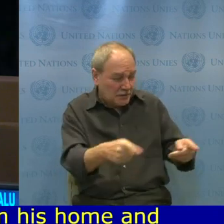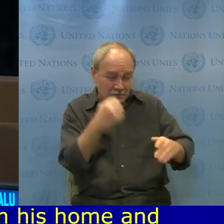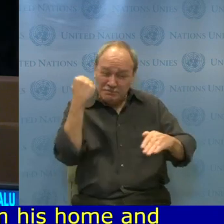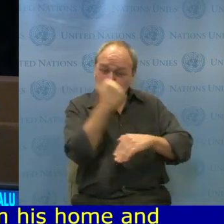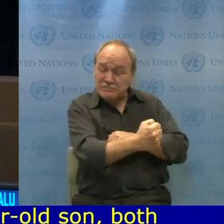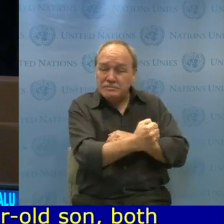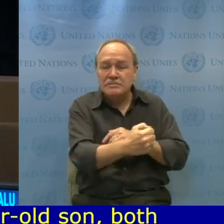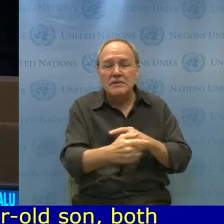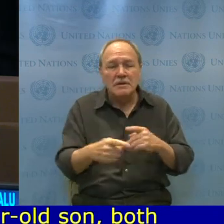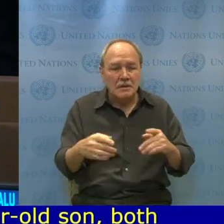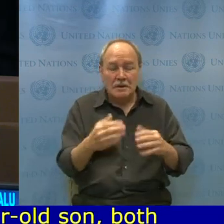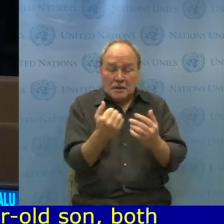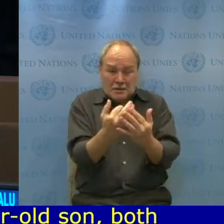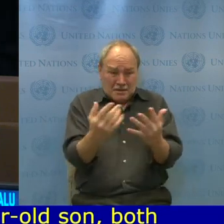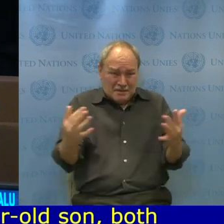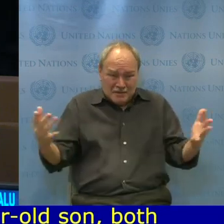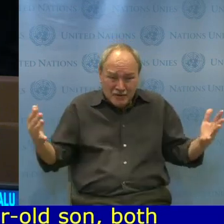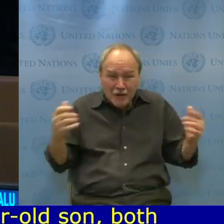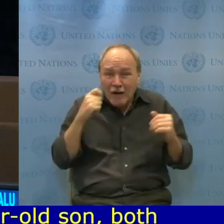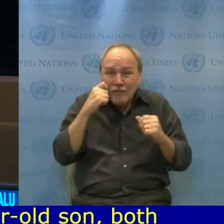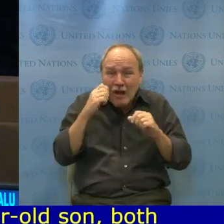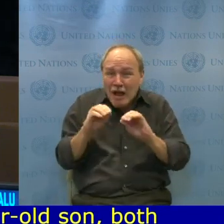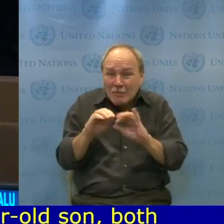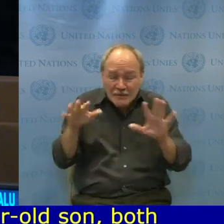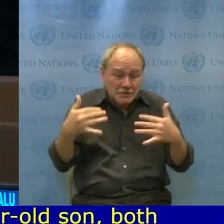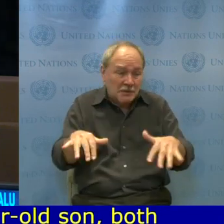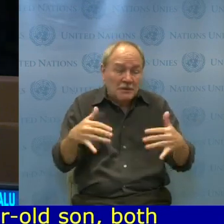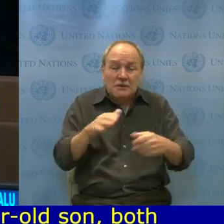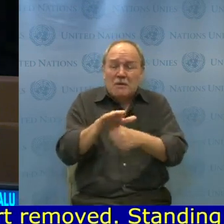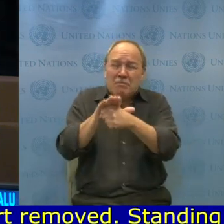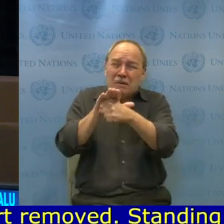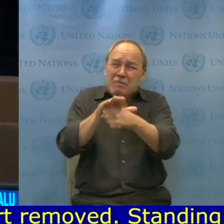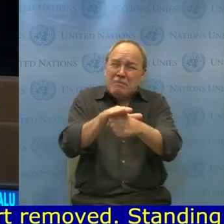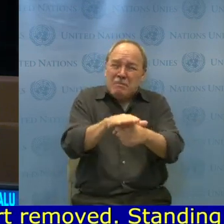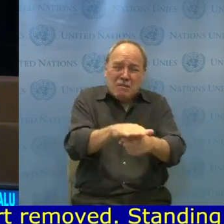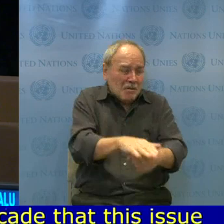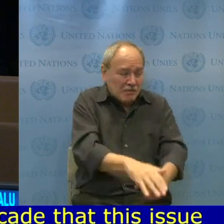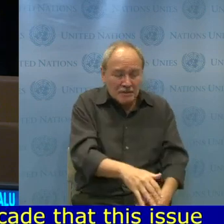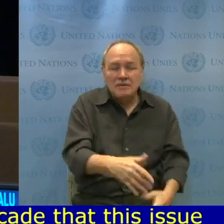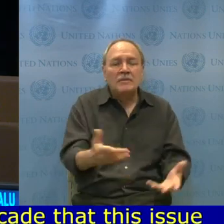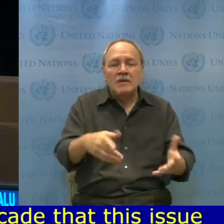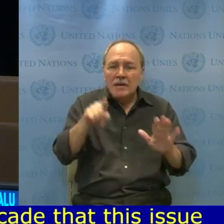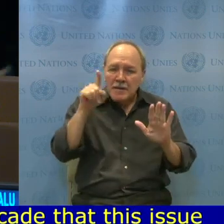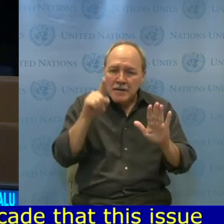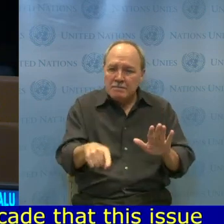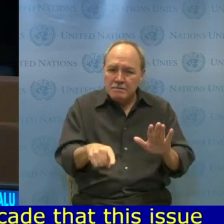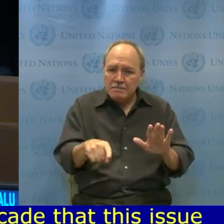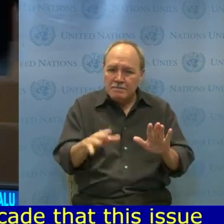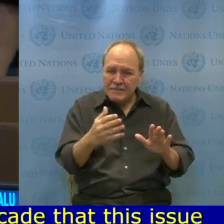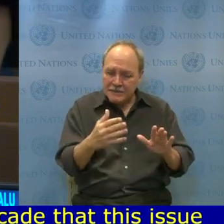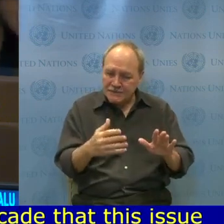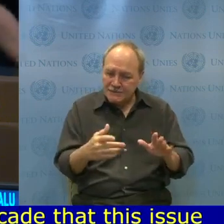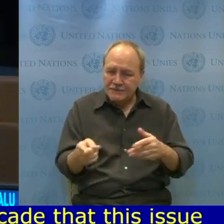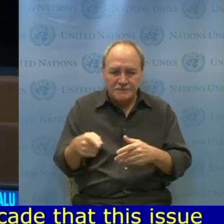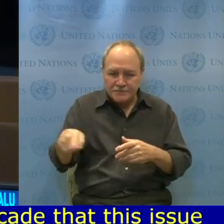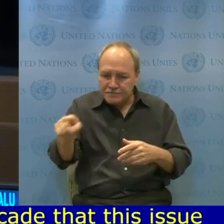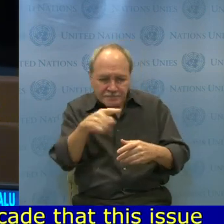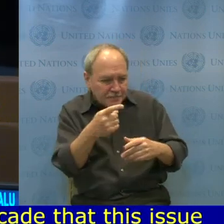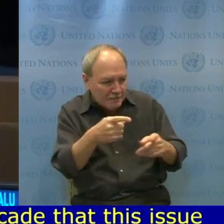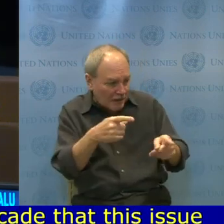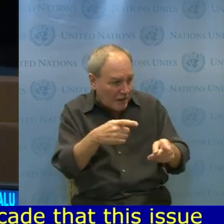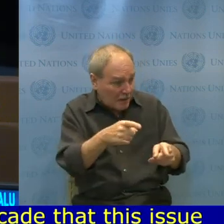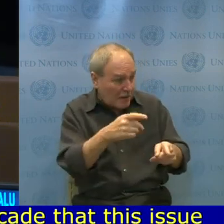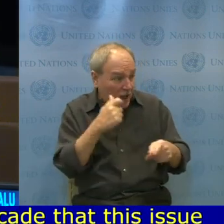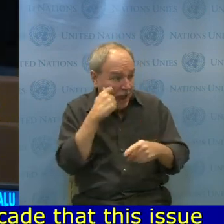too multifaceted to be met with a single response. Instead, we have to act holistically and match the interlocking needs of people with albinism